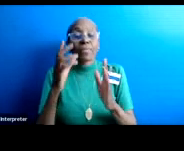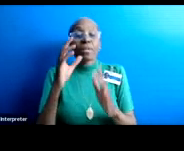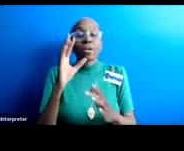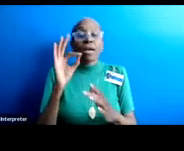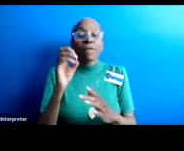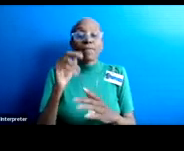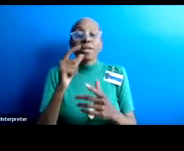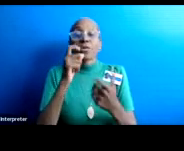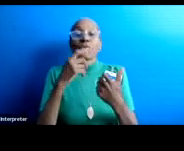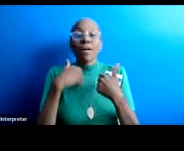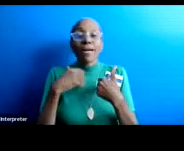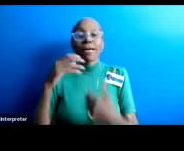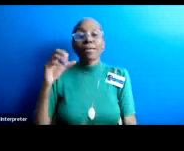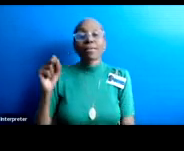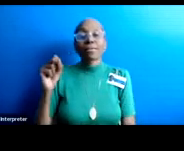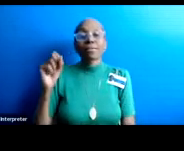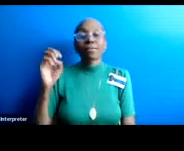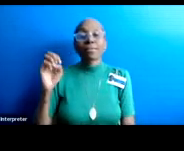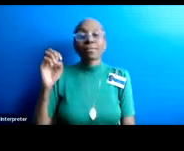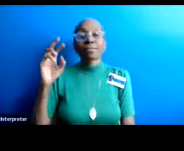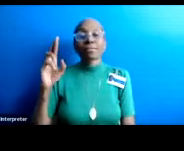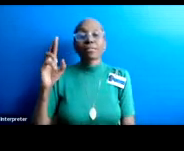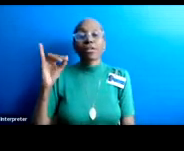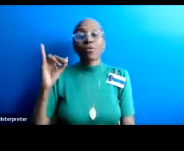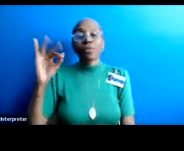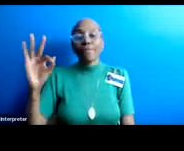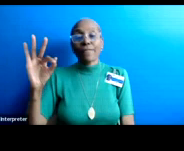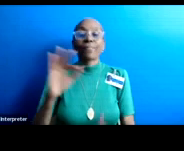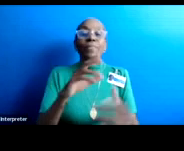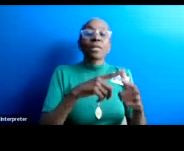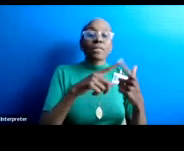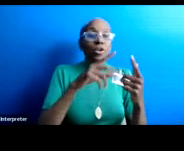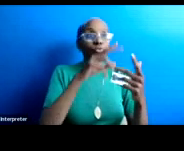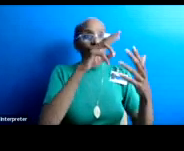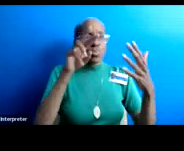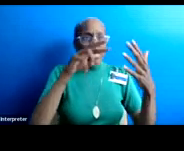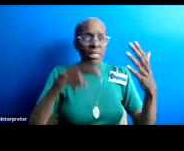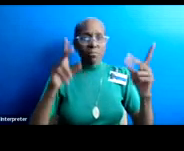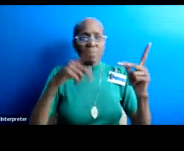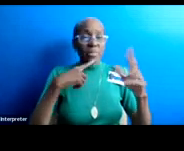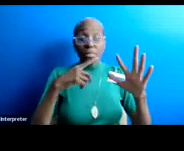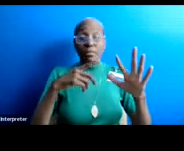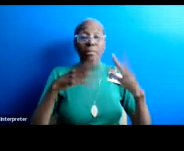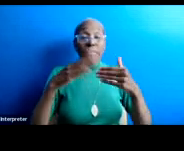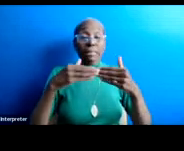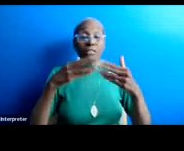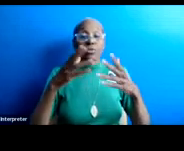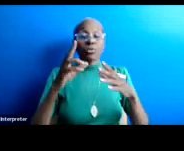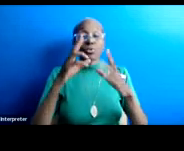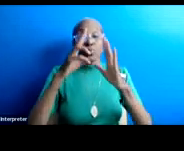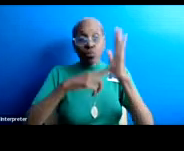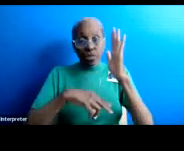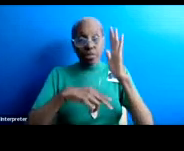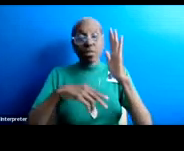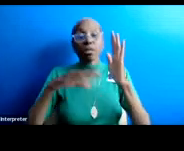that has serifs. And generally, when reading online, people have said that it is easier to read